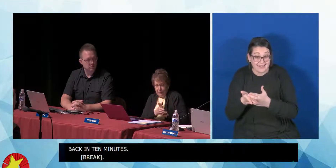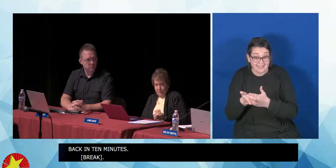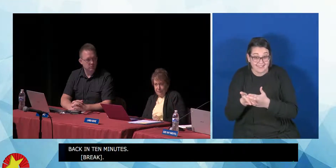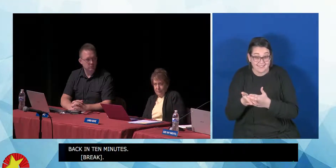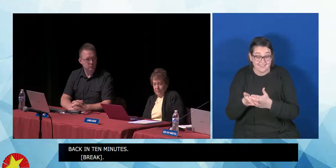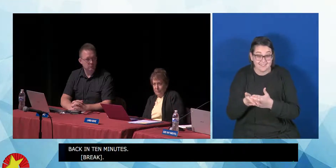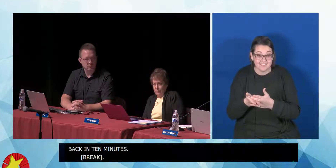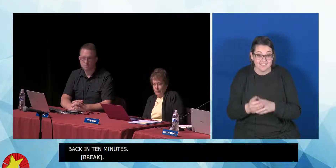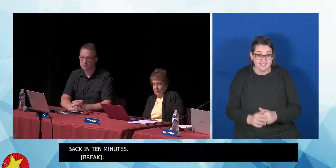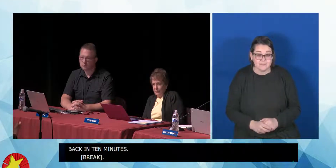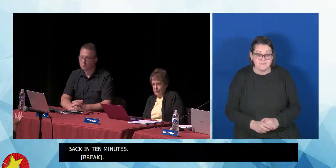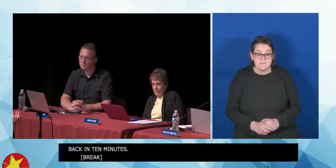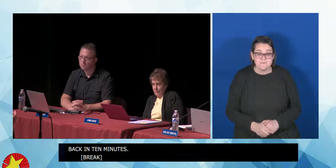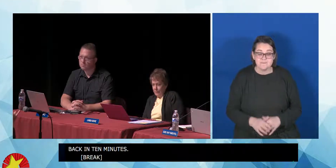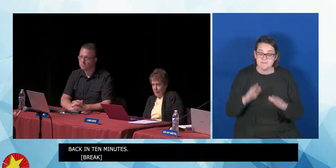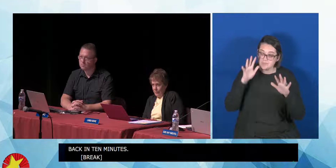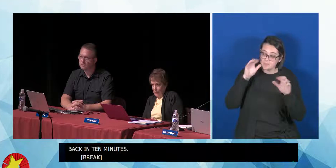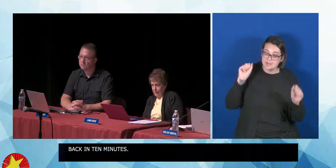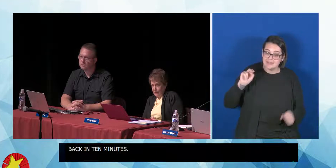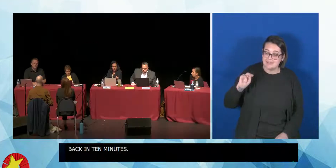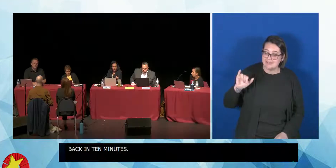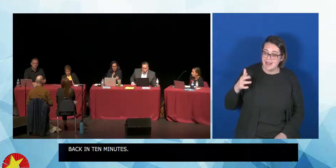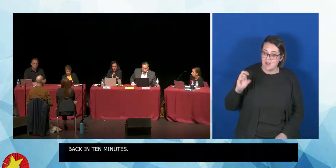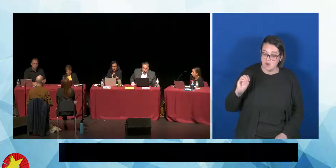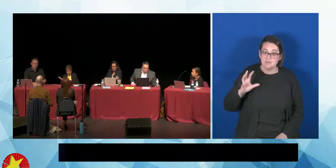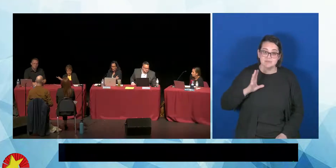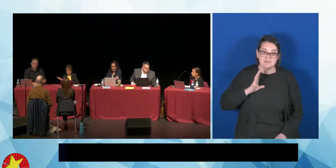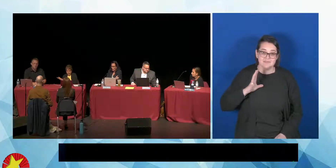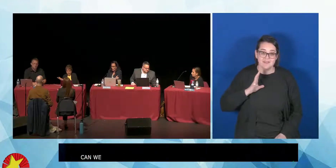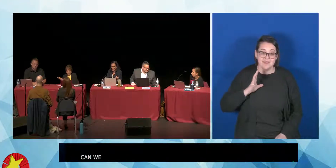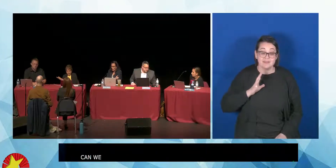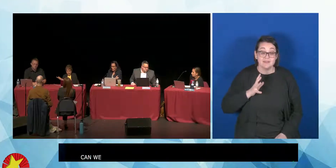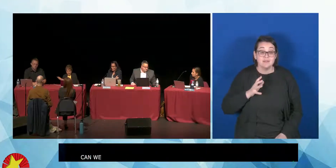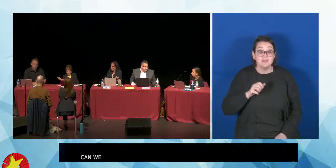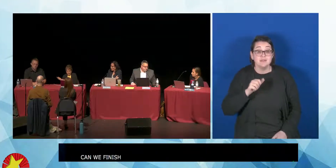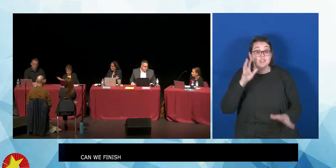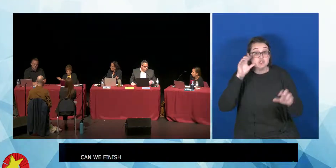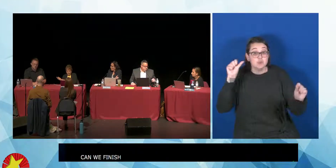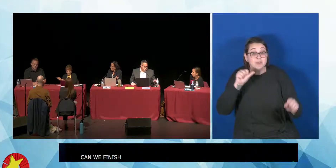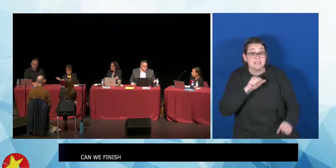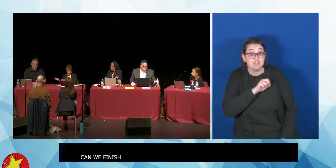That's fine. In another minute, Superintendent Reichman?